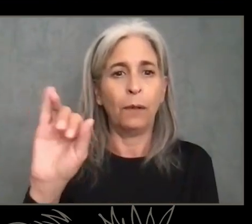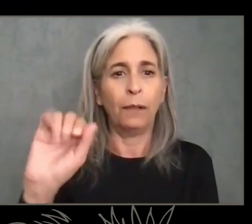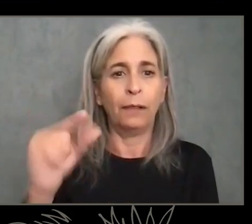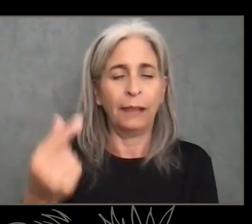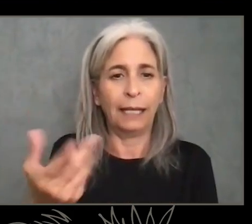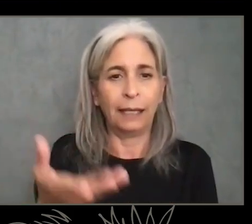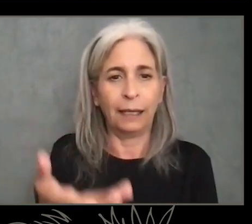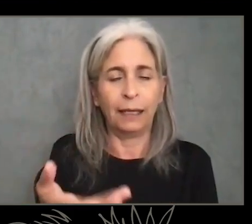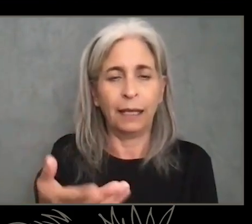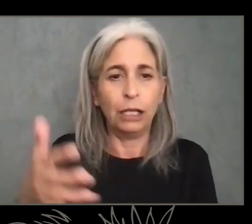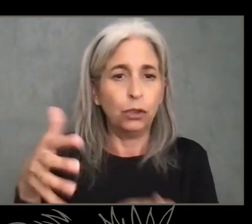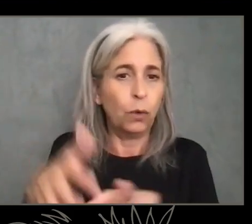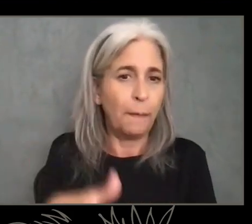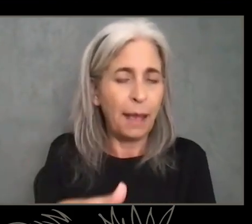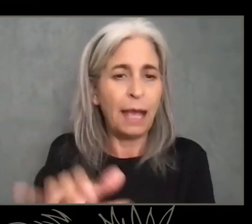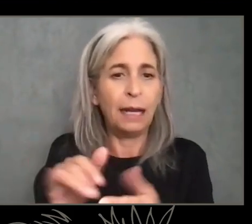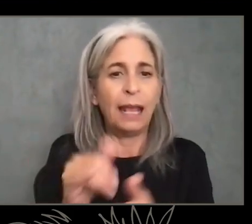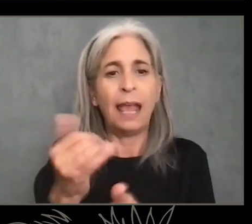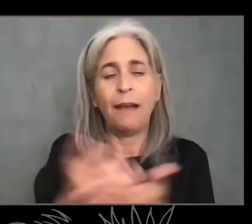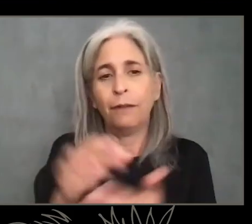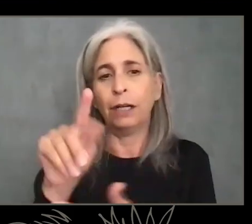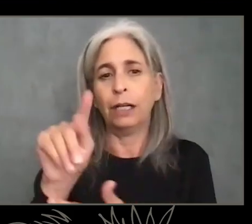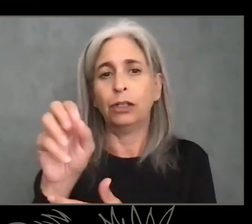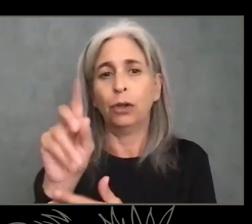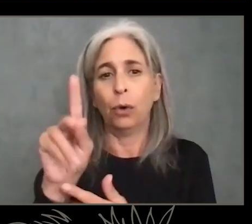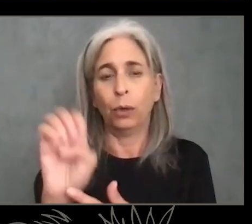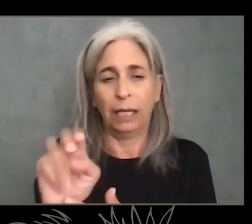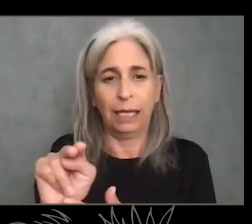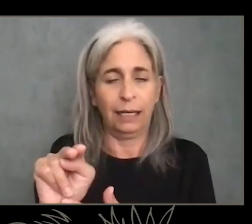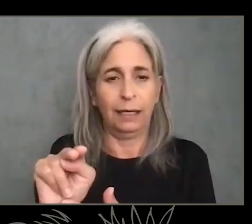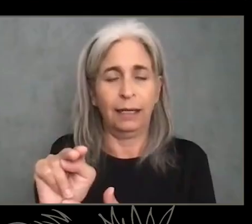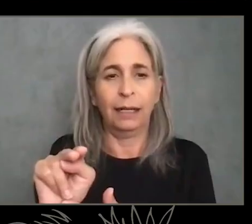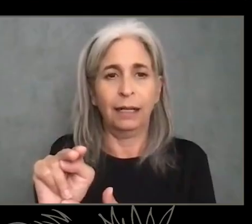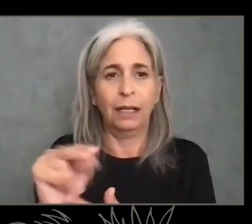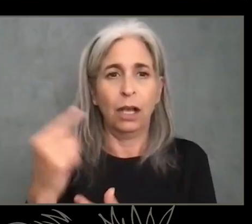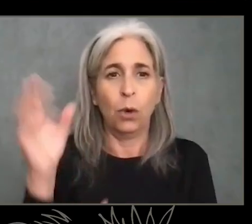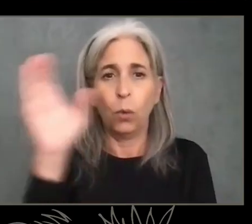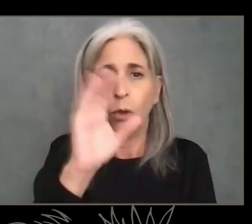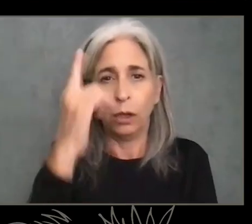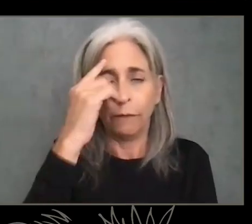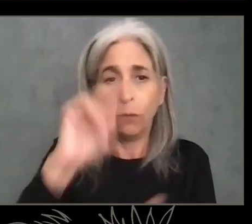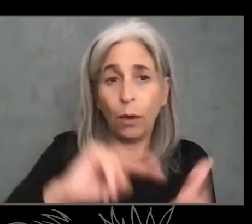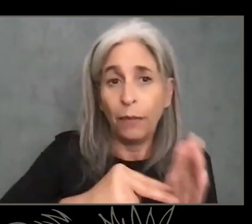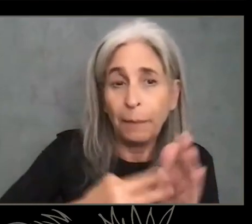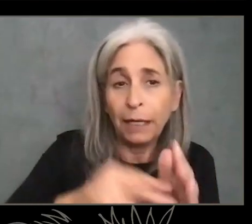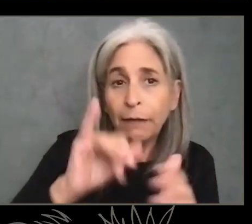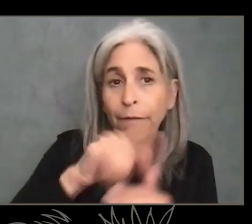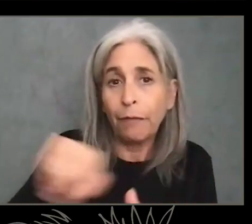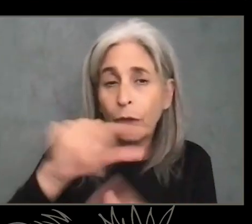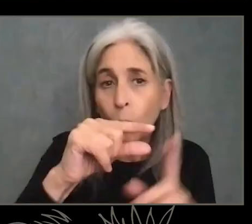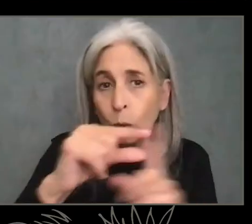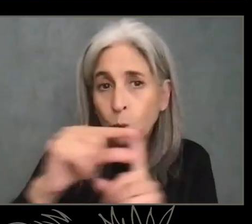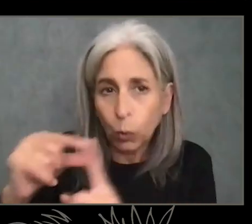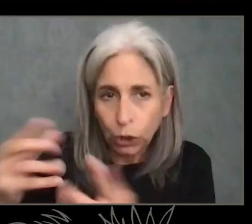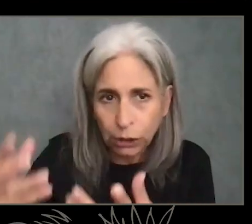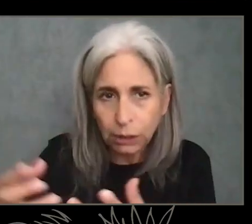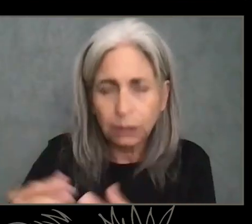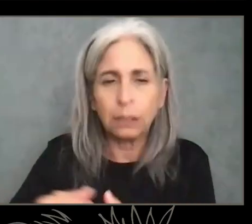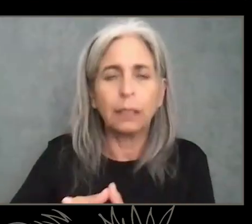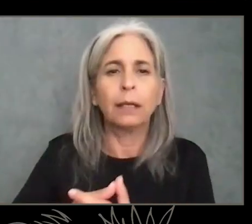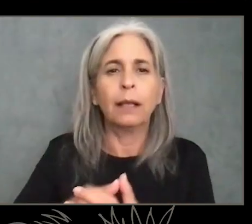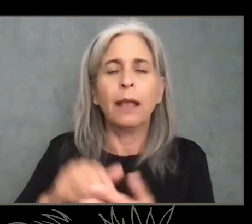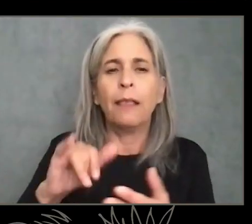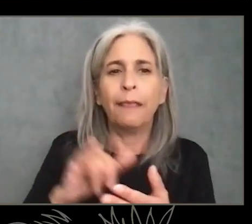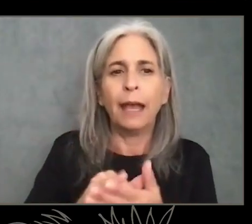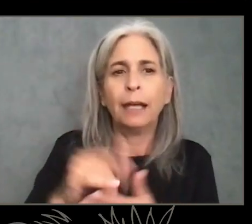the embedding of each of these tokens or sentence or whatever, but it's going to look for the mean of those. So